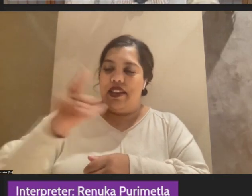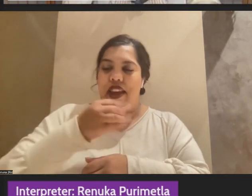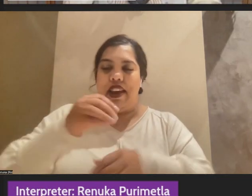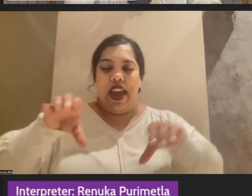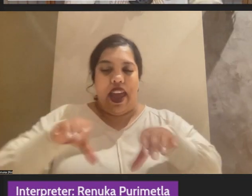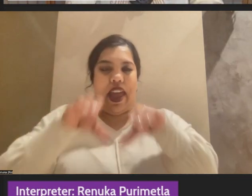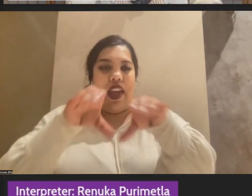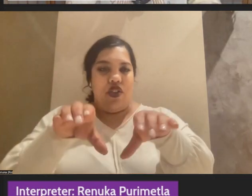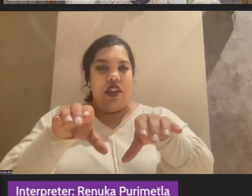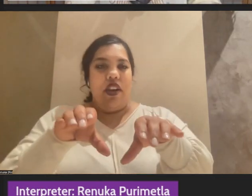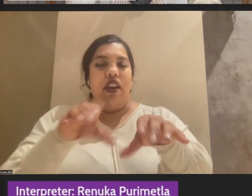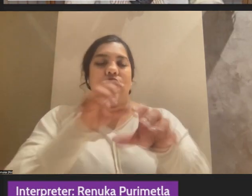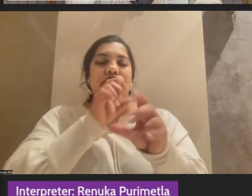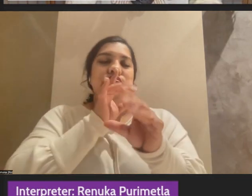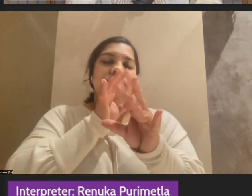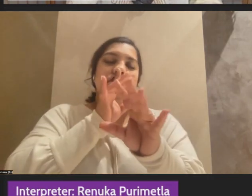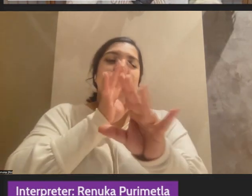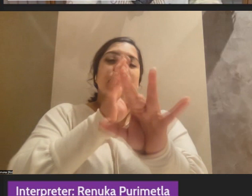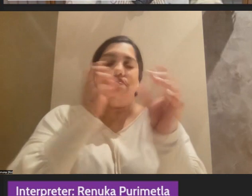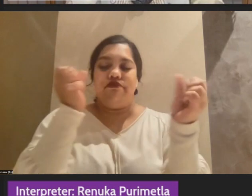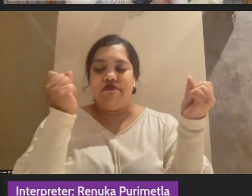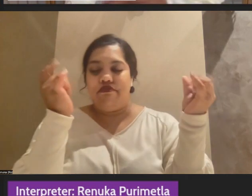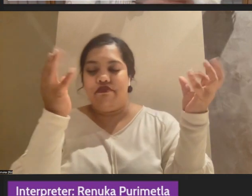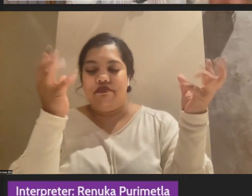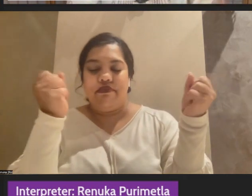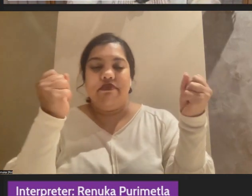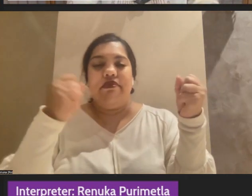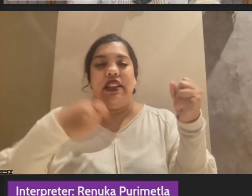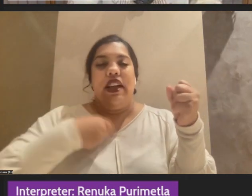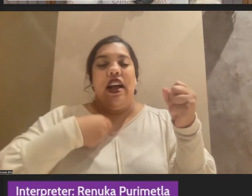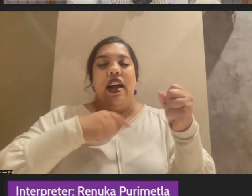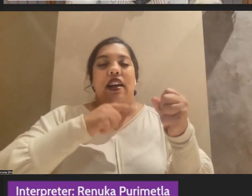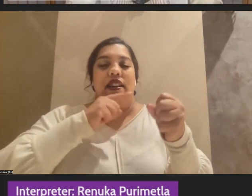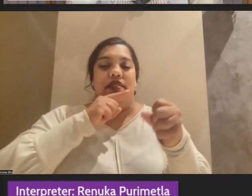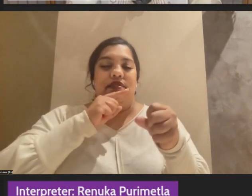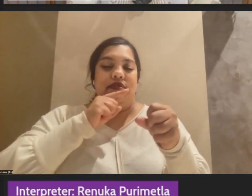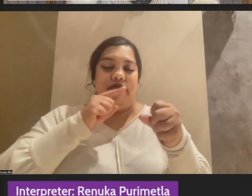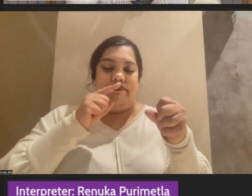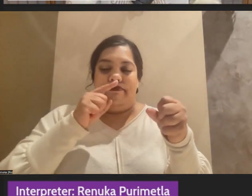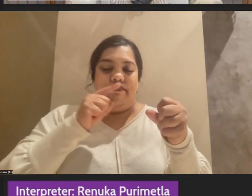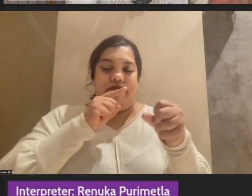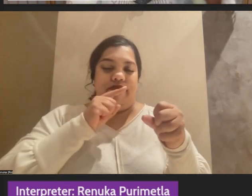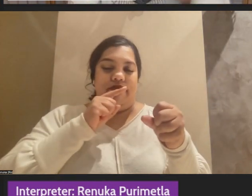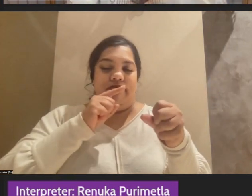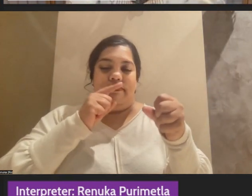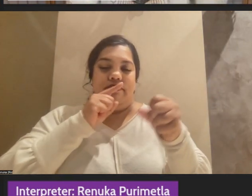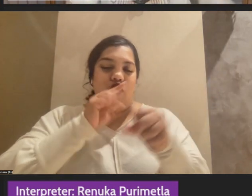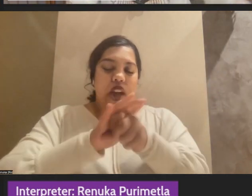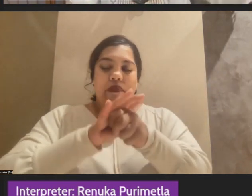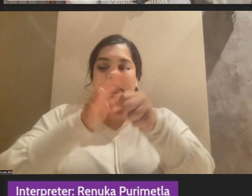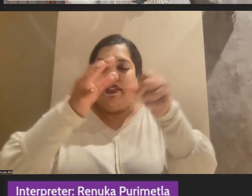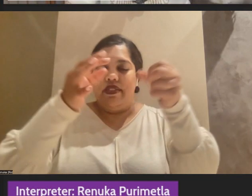this confirmation, this declaration for everyone watching this, that this year is a